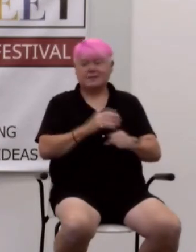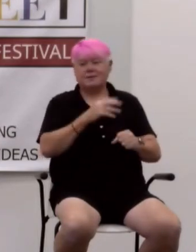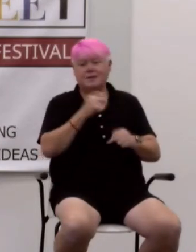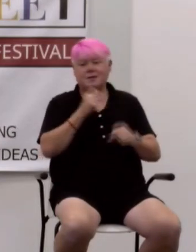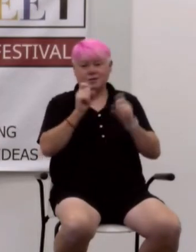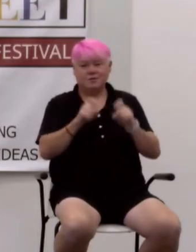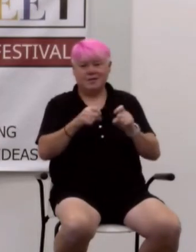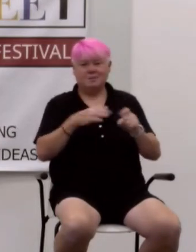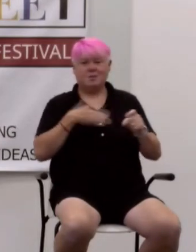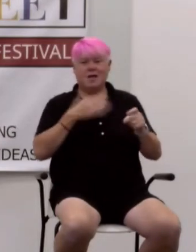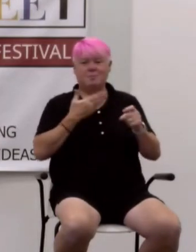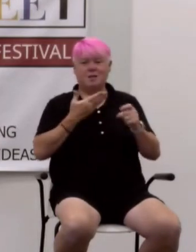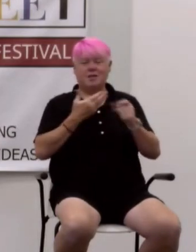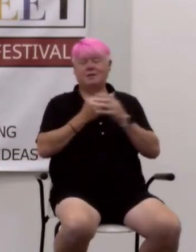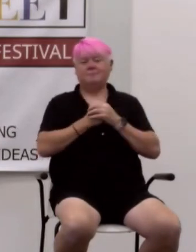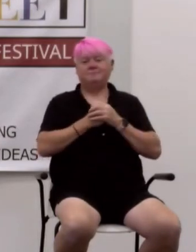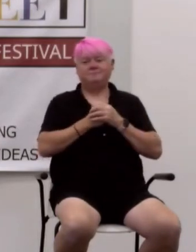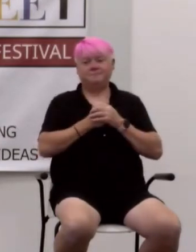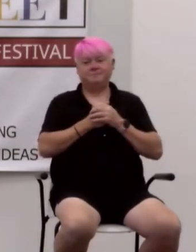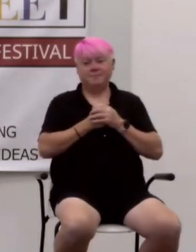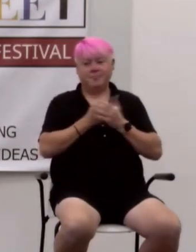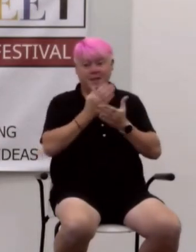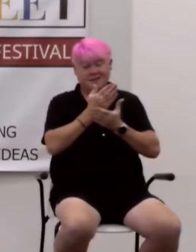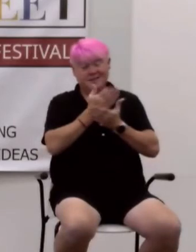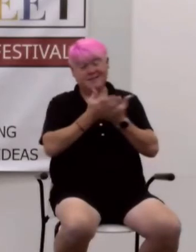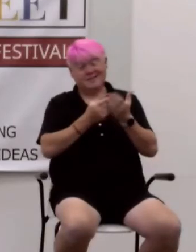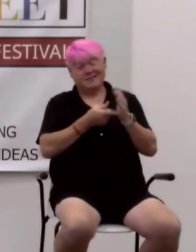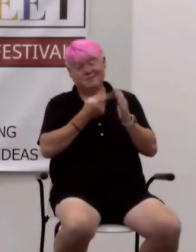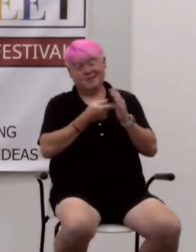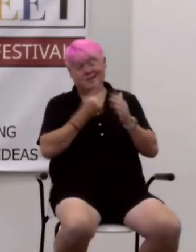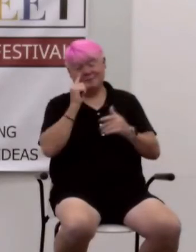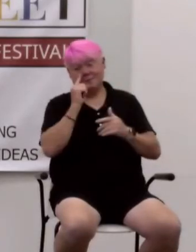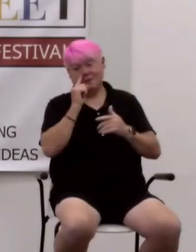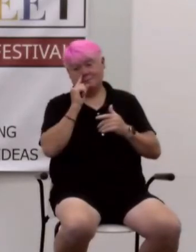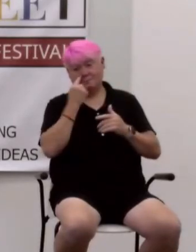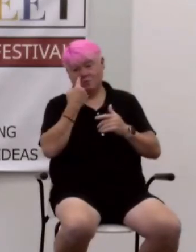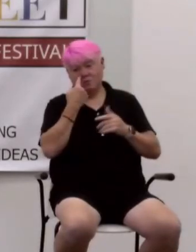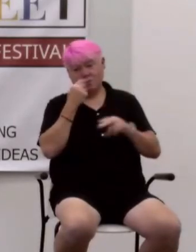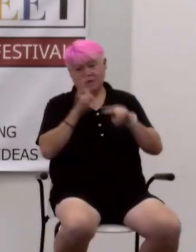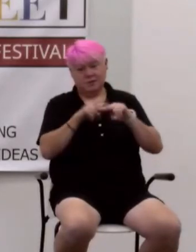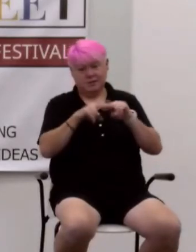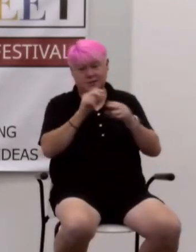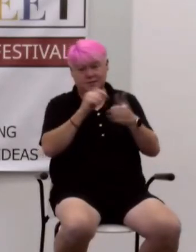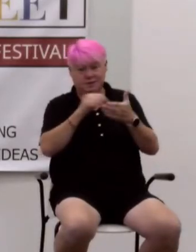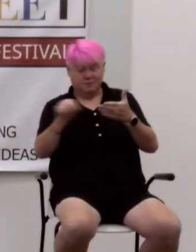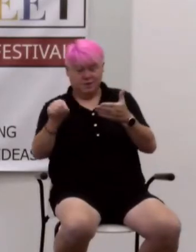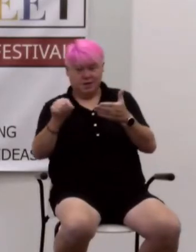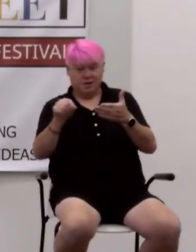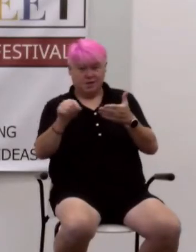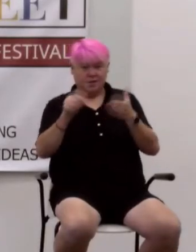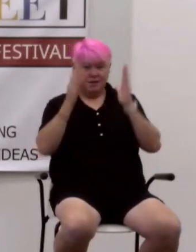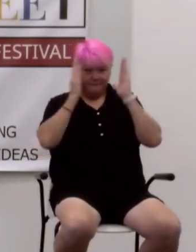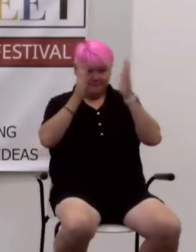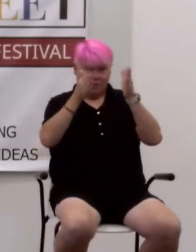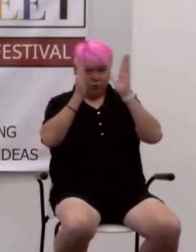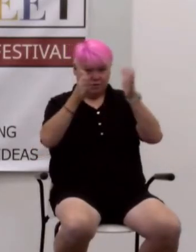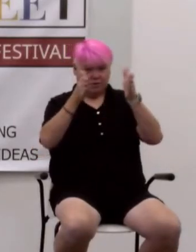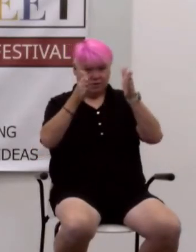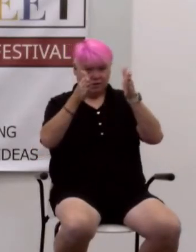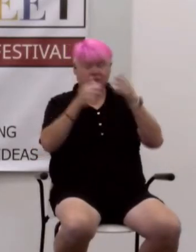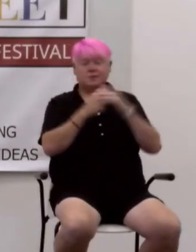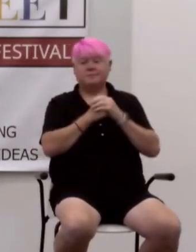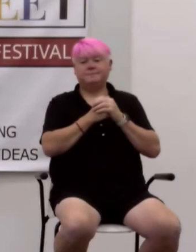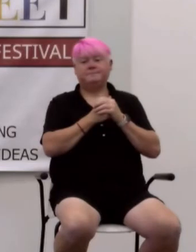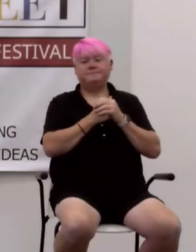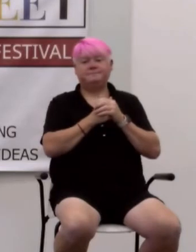contentment. And in some cases, boredom, to be able to sit down and write and actually focus on